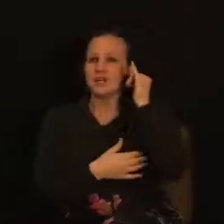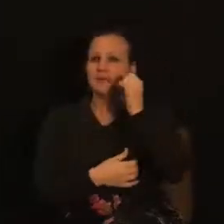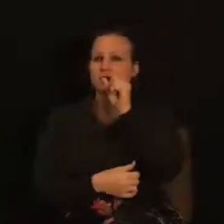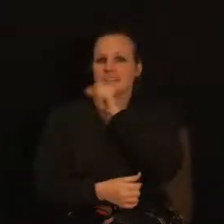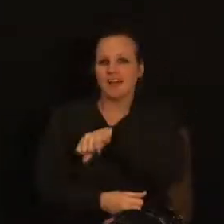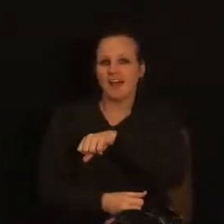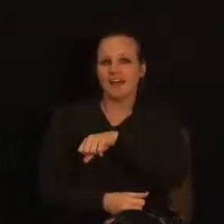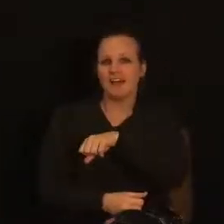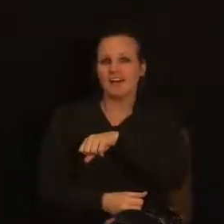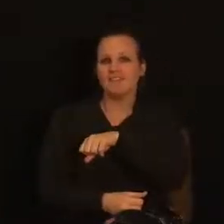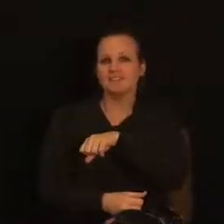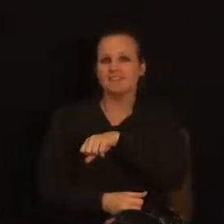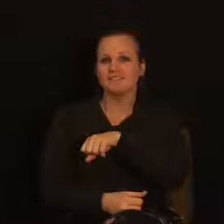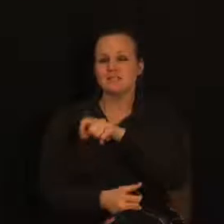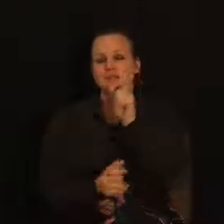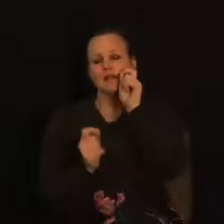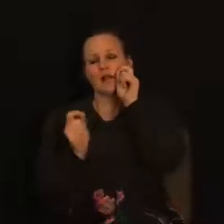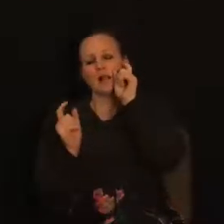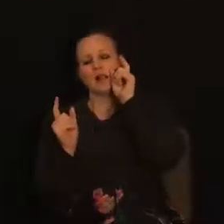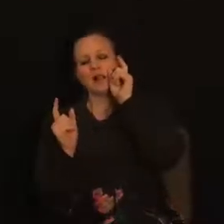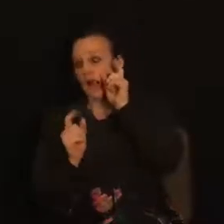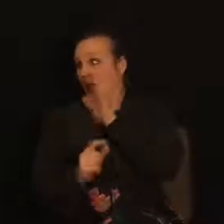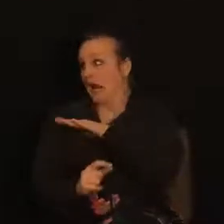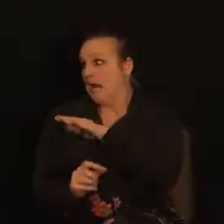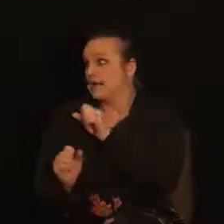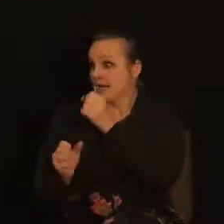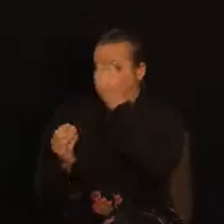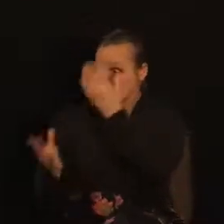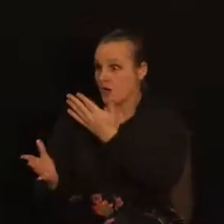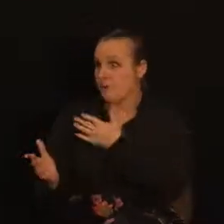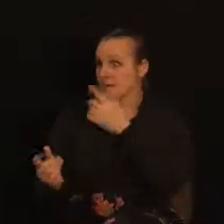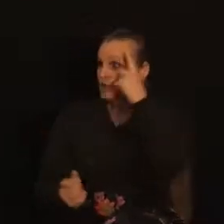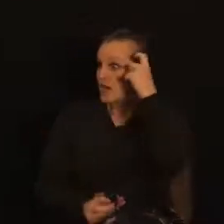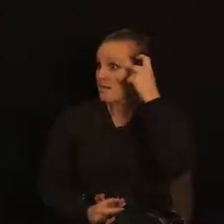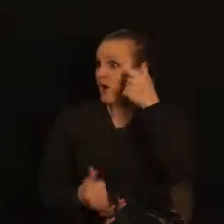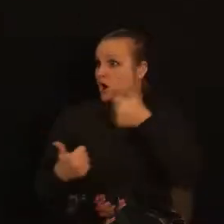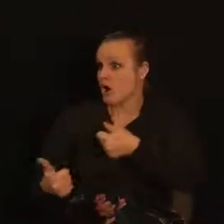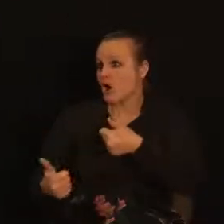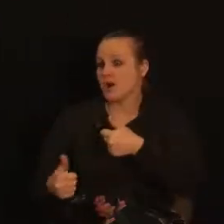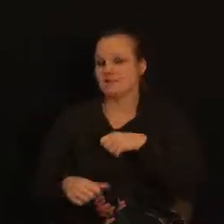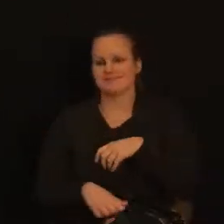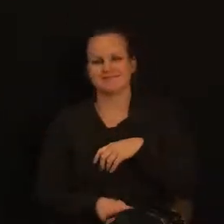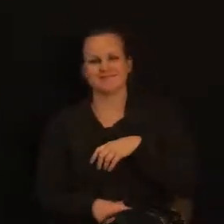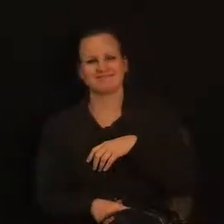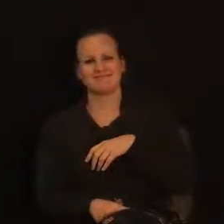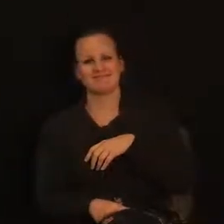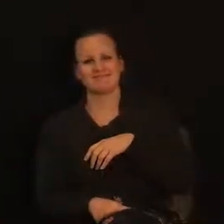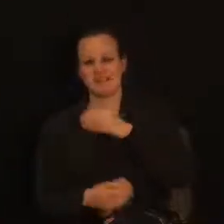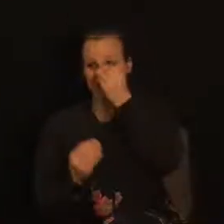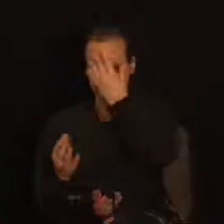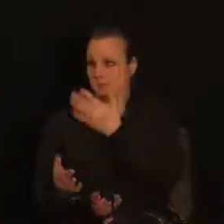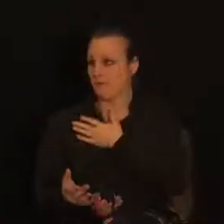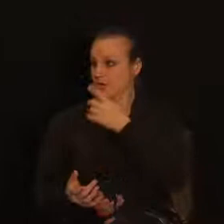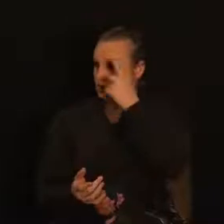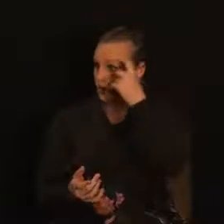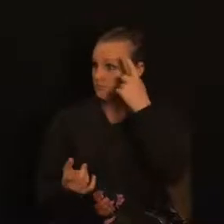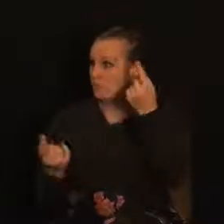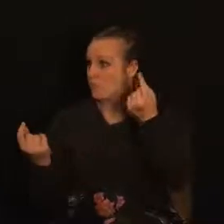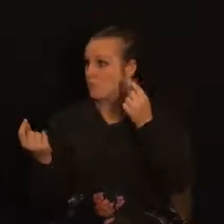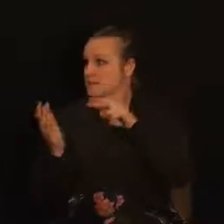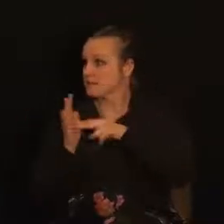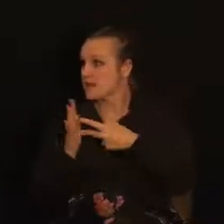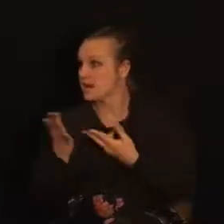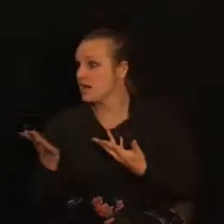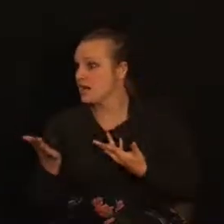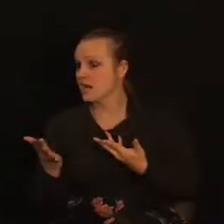tell you my dream? Okay, good. You know, and then I tell him my dream. What's it mean? And he always looks at me and says, well, have you asked the